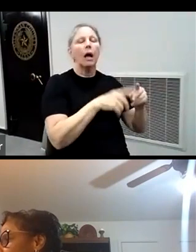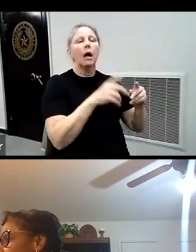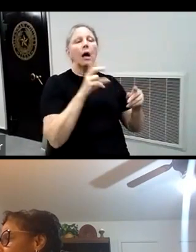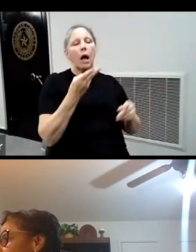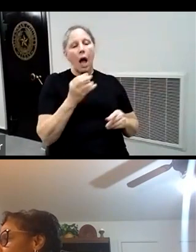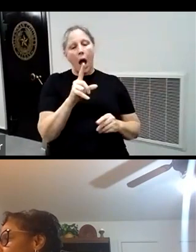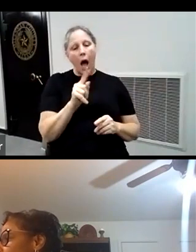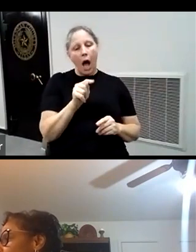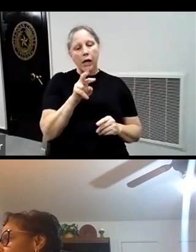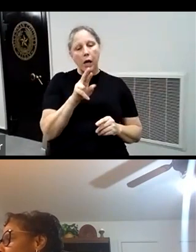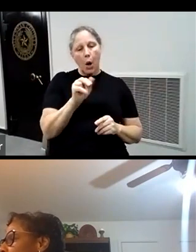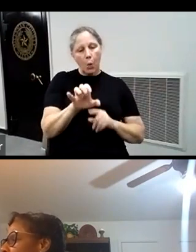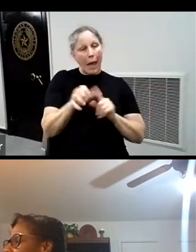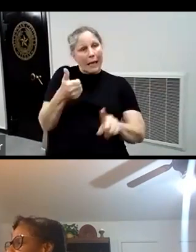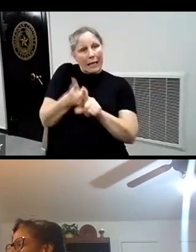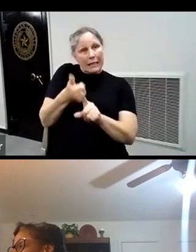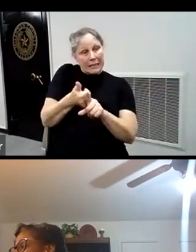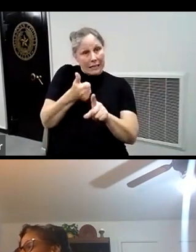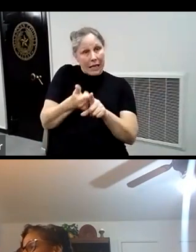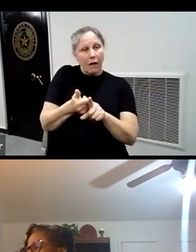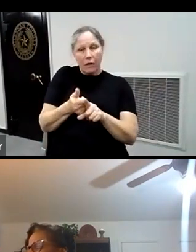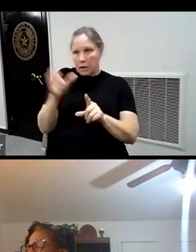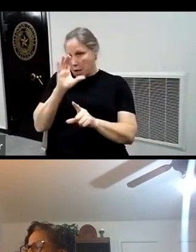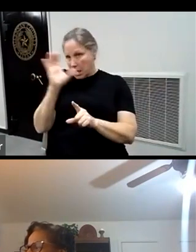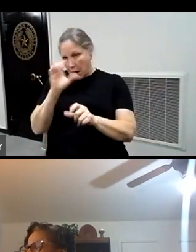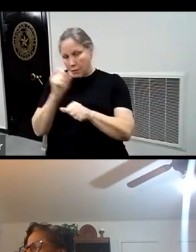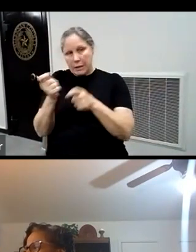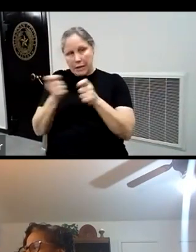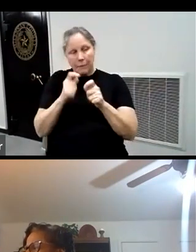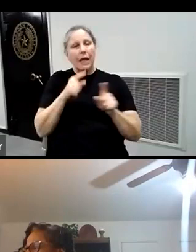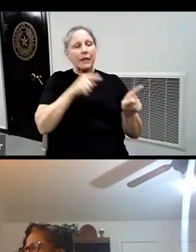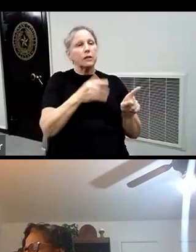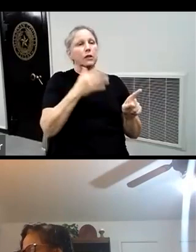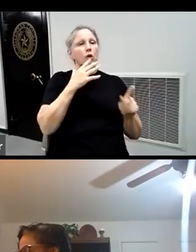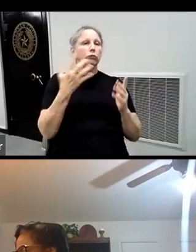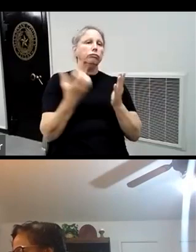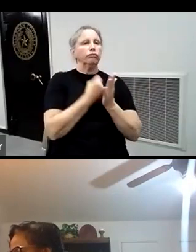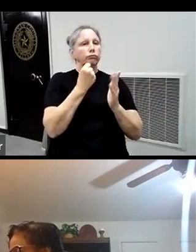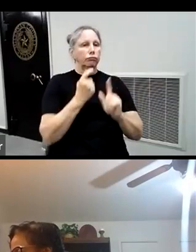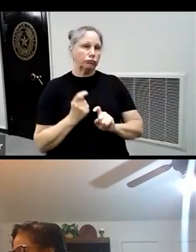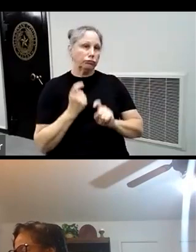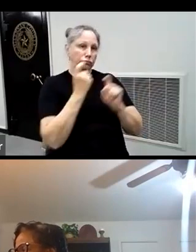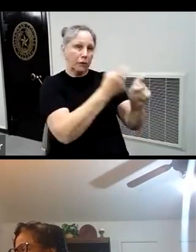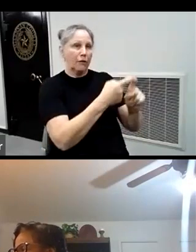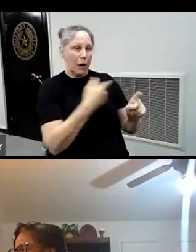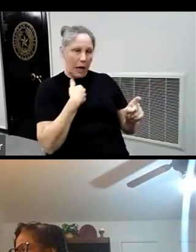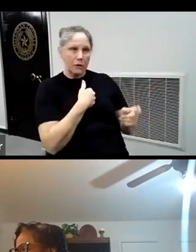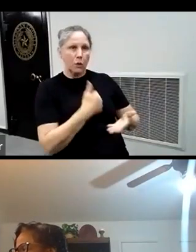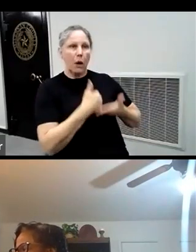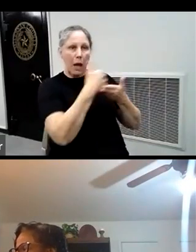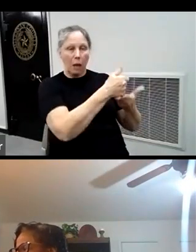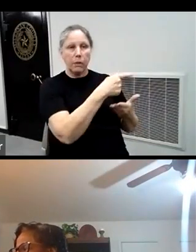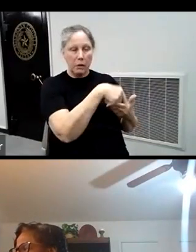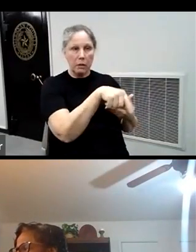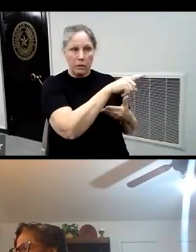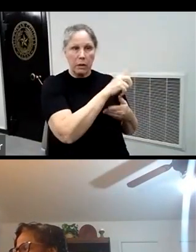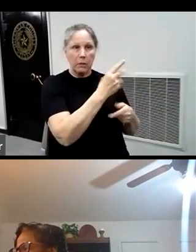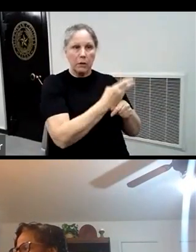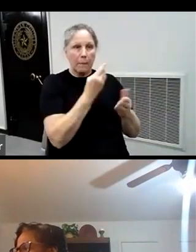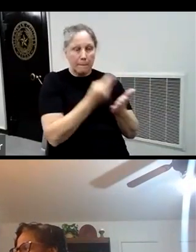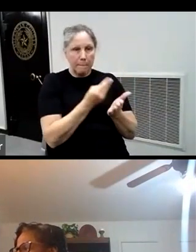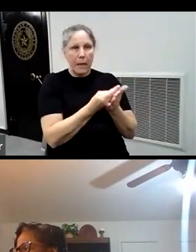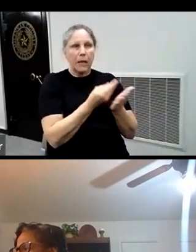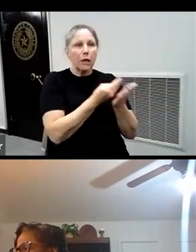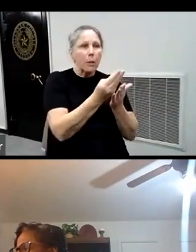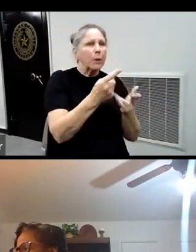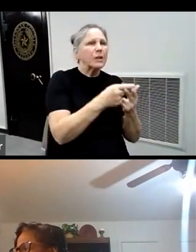of the work behind it and managing it, I figured this would be a good contribution from the county side, to use this grant money to purchase